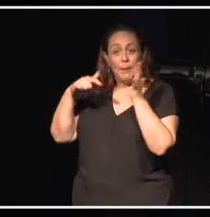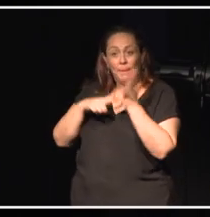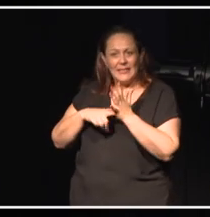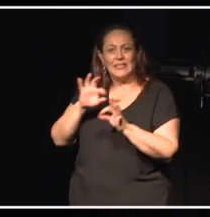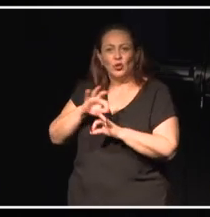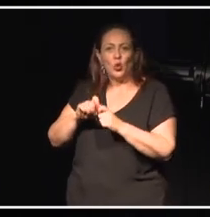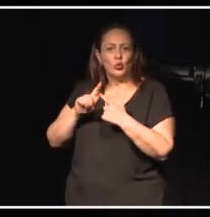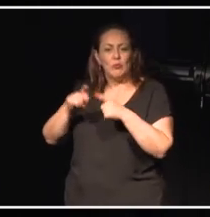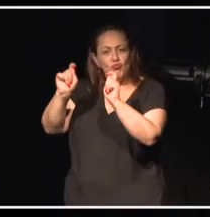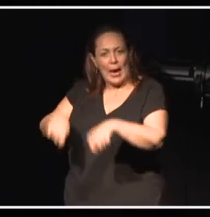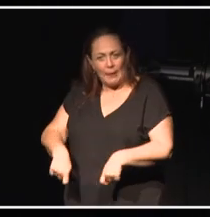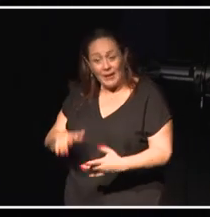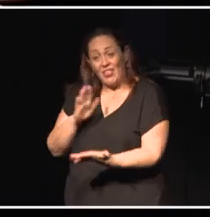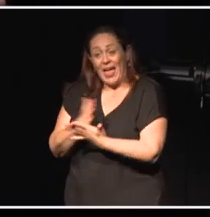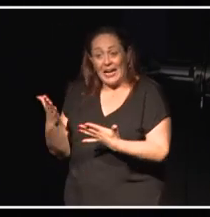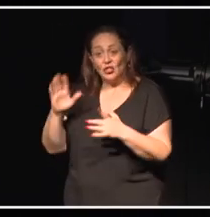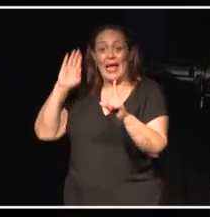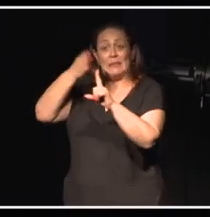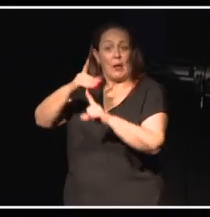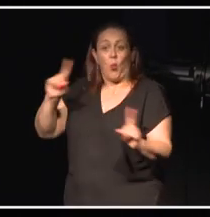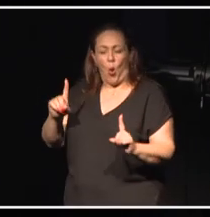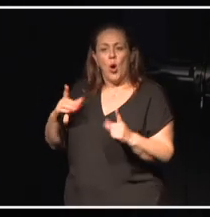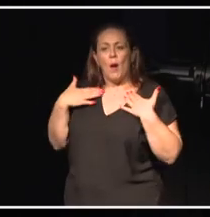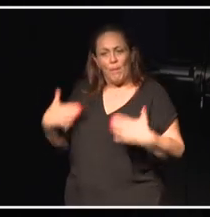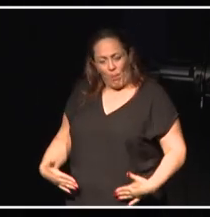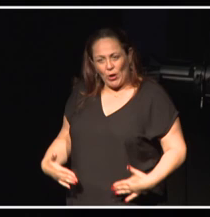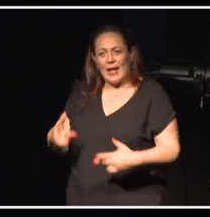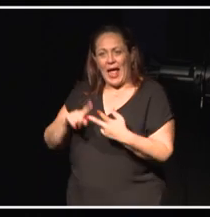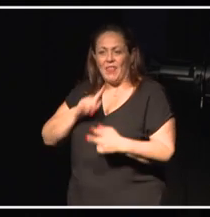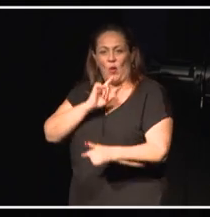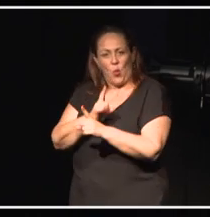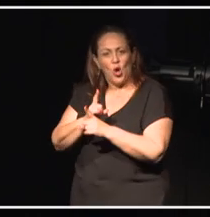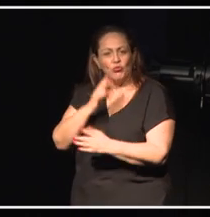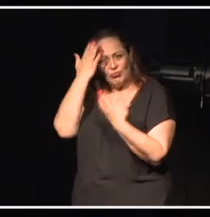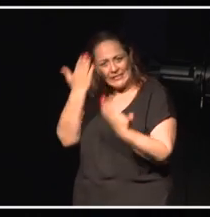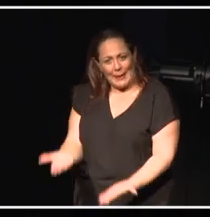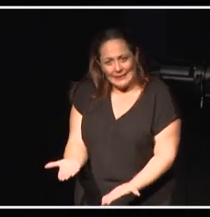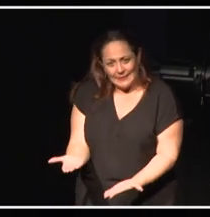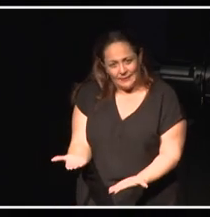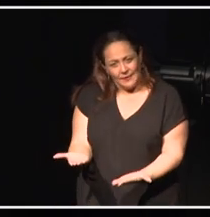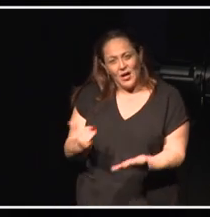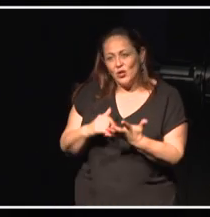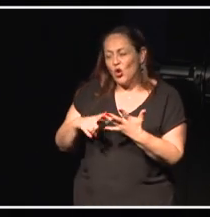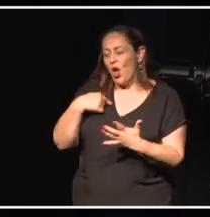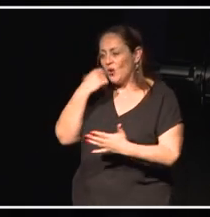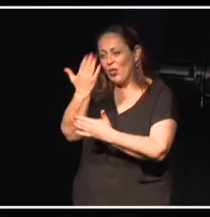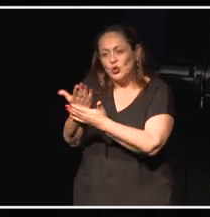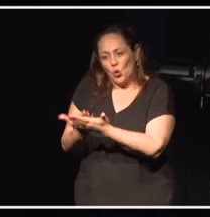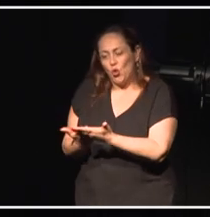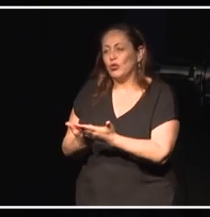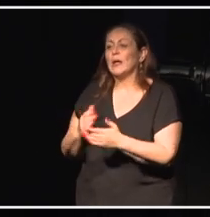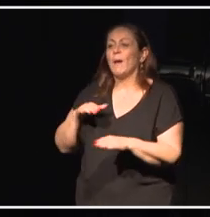to be raped. Actually, what they expect is to have their bodies and their words respected. And I told a story about